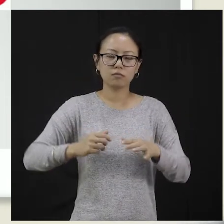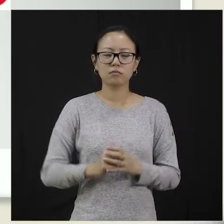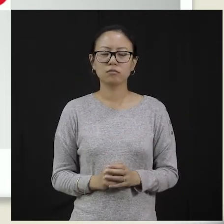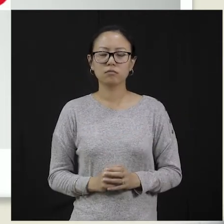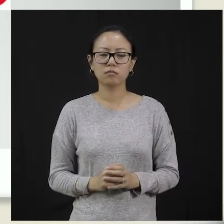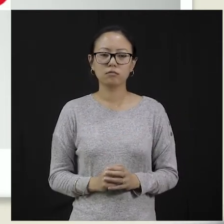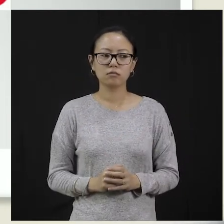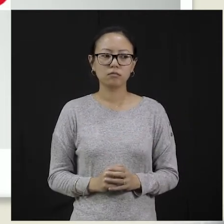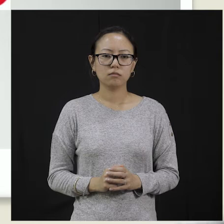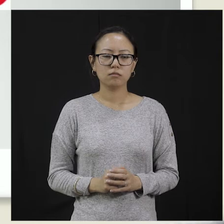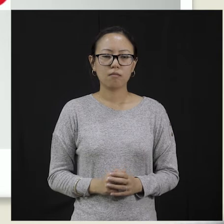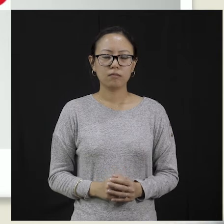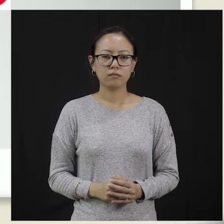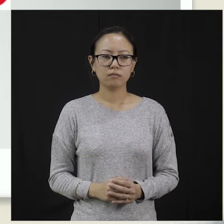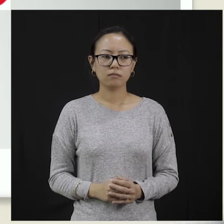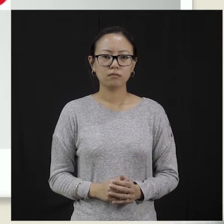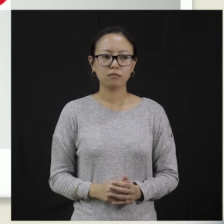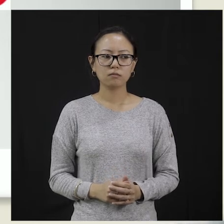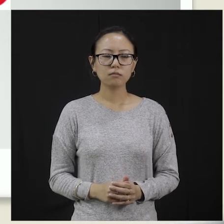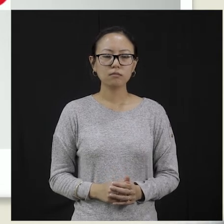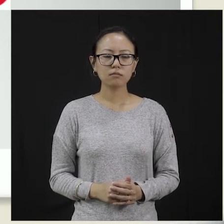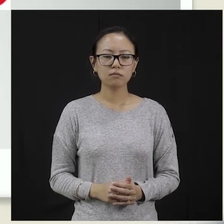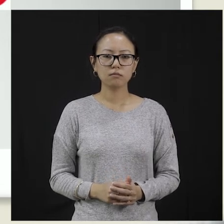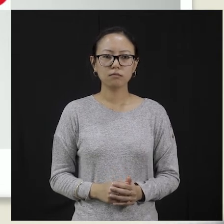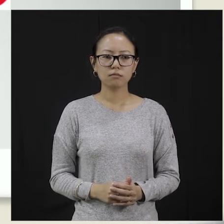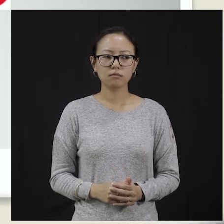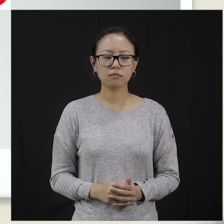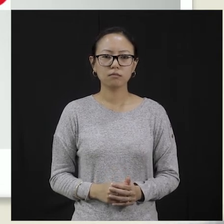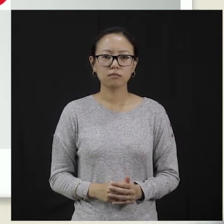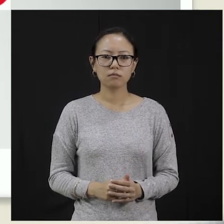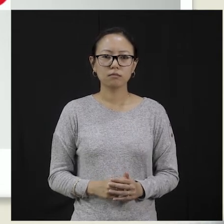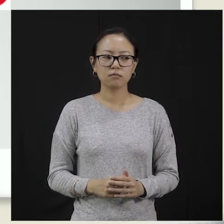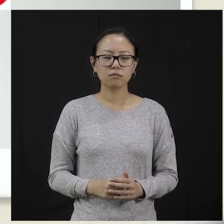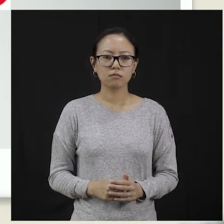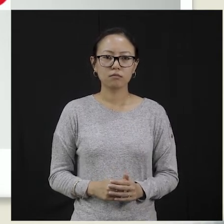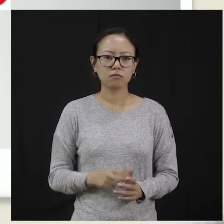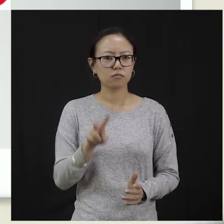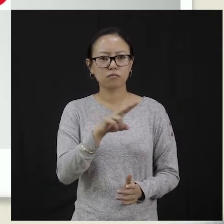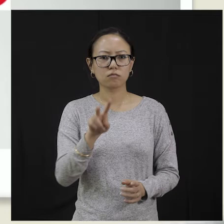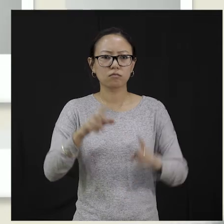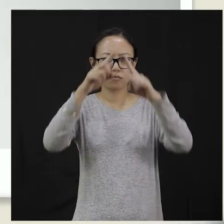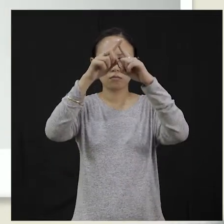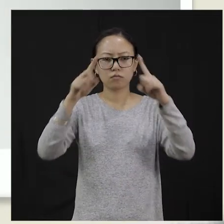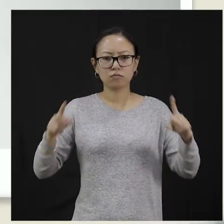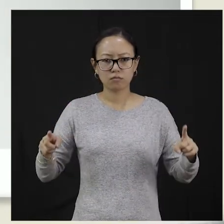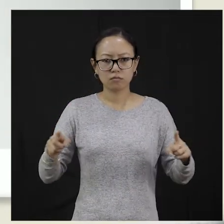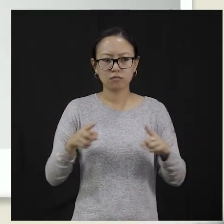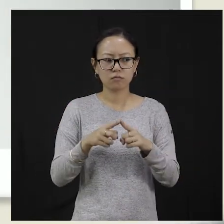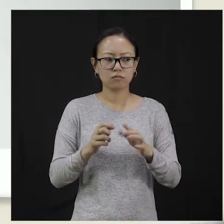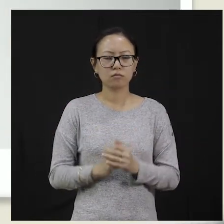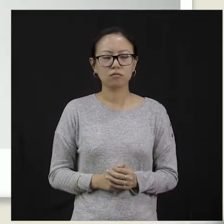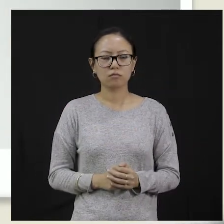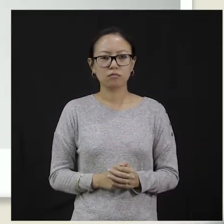have triangular in shape. This is also triangular in shape. Okay,